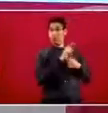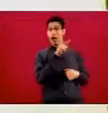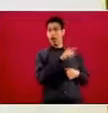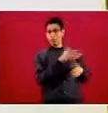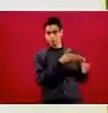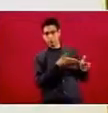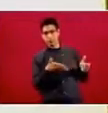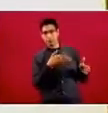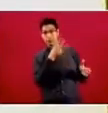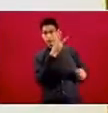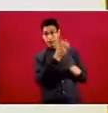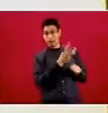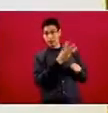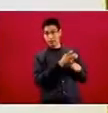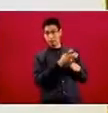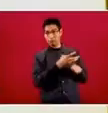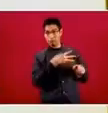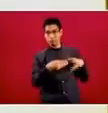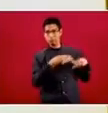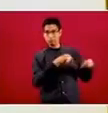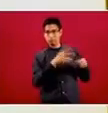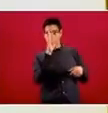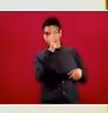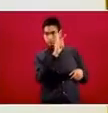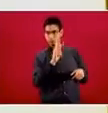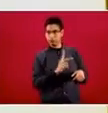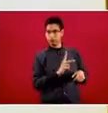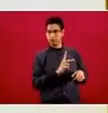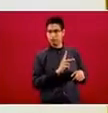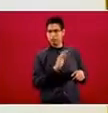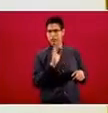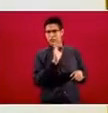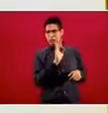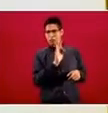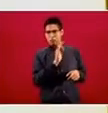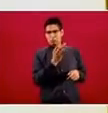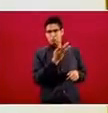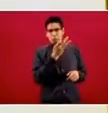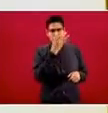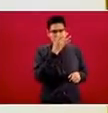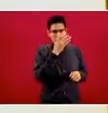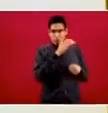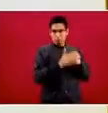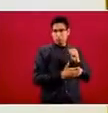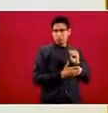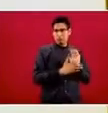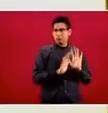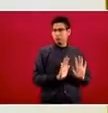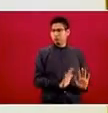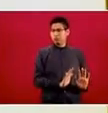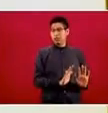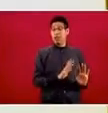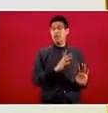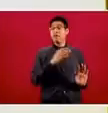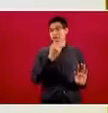in the epidemic stage, in phase 3 of this pandemic,